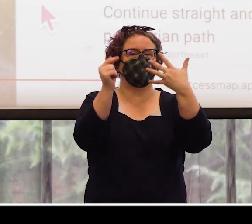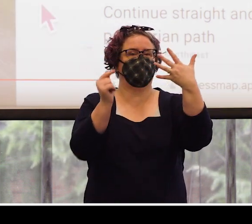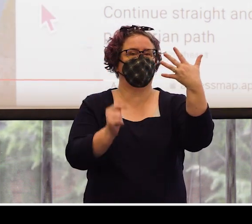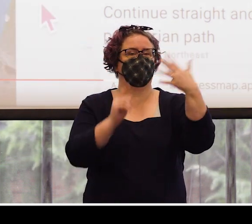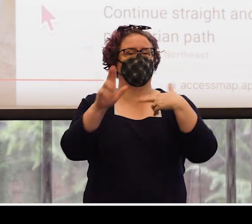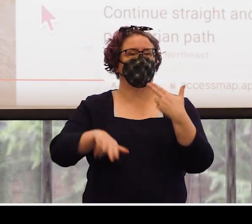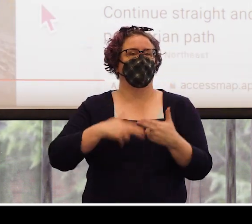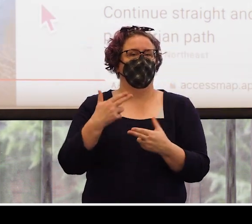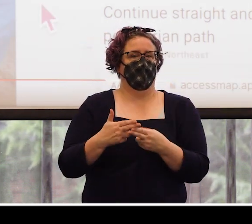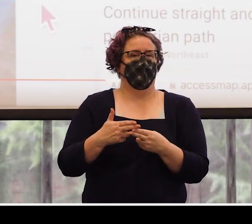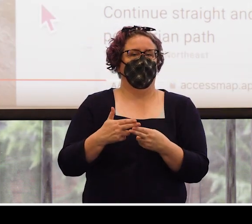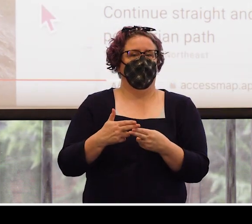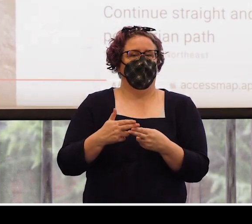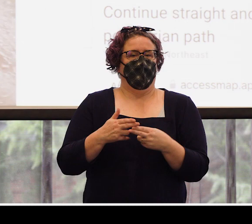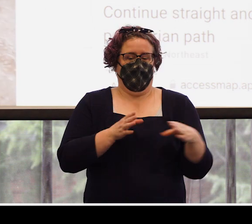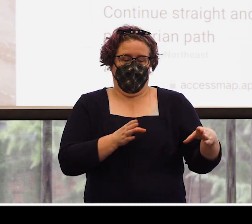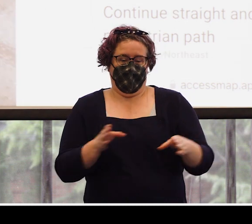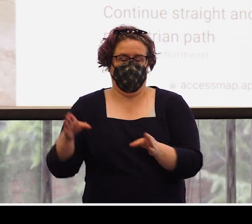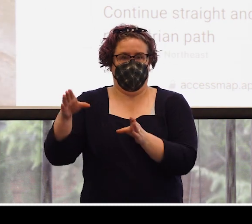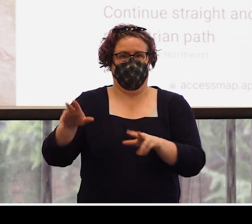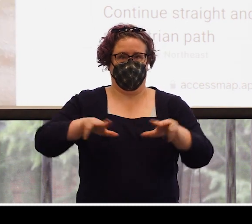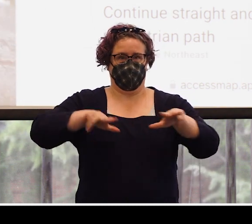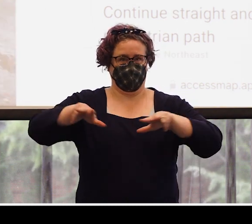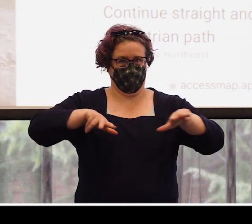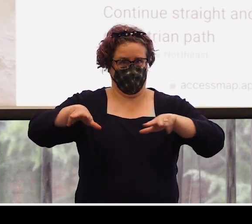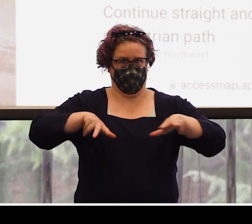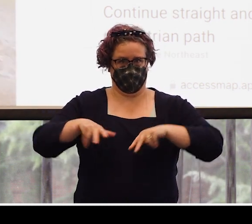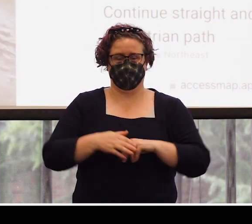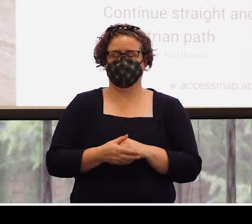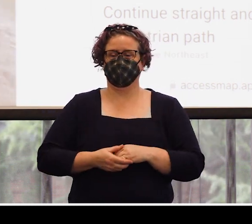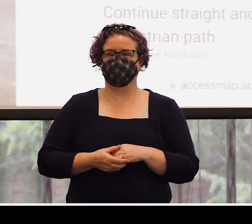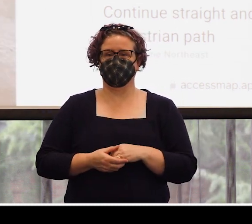the path that he's on.